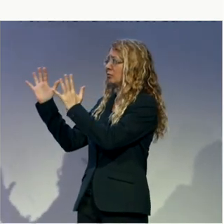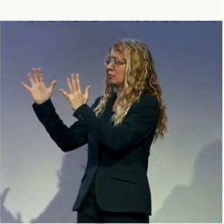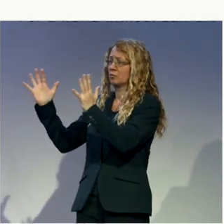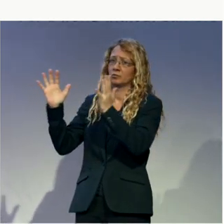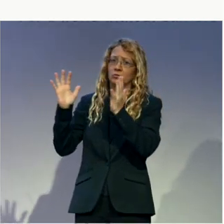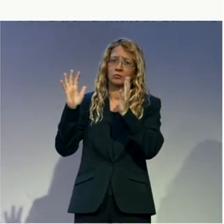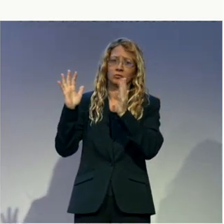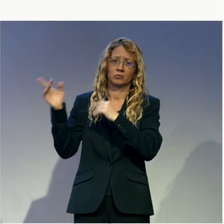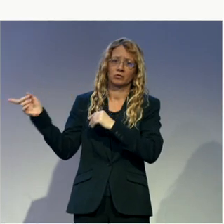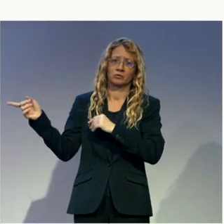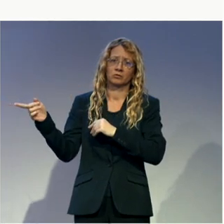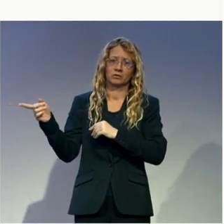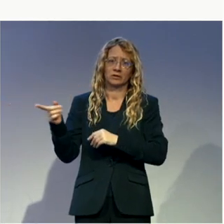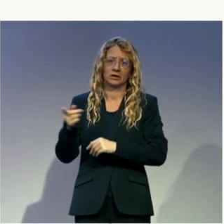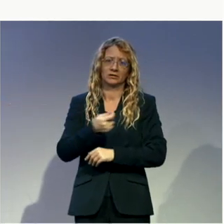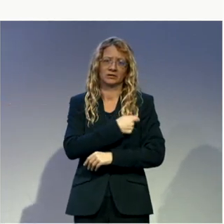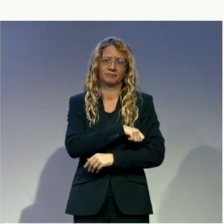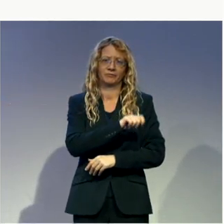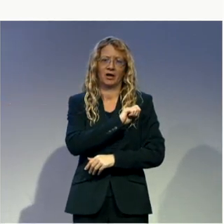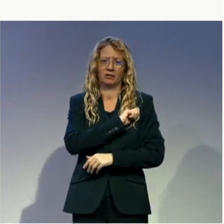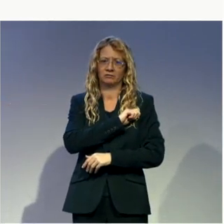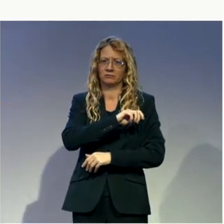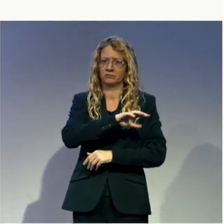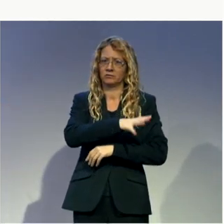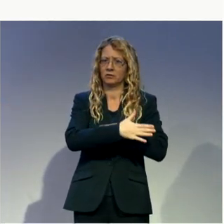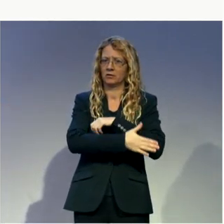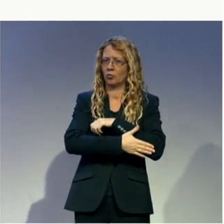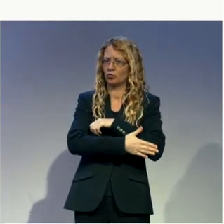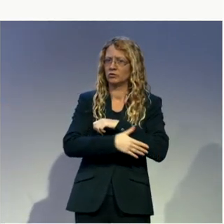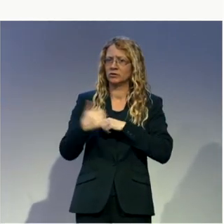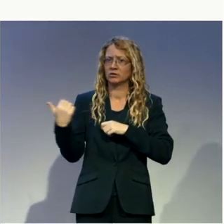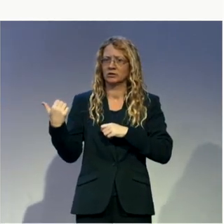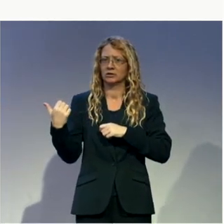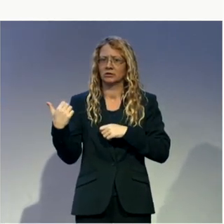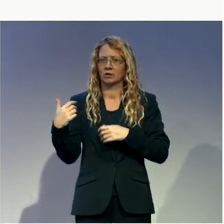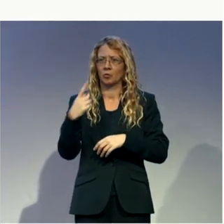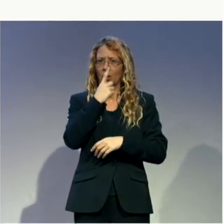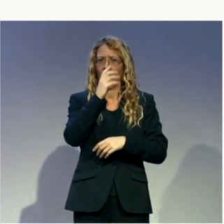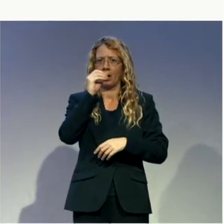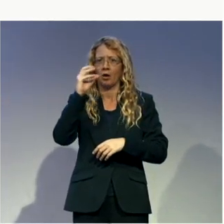for Spain on giving the right to vote back to 100,000 people.